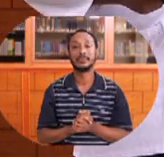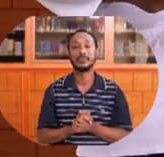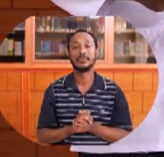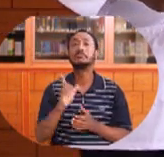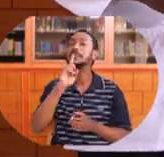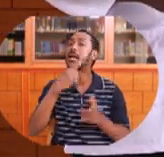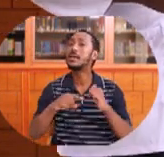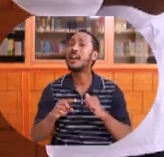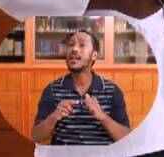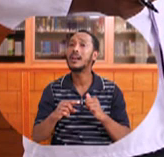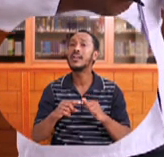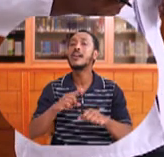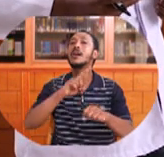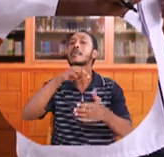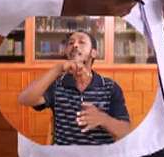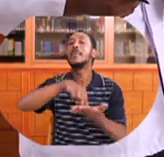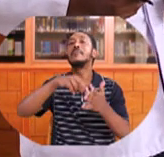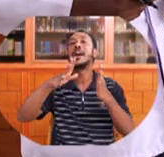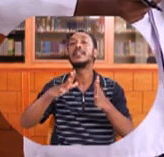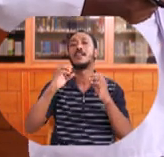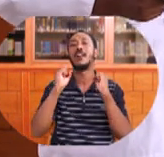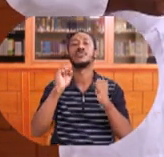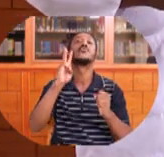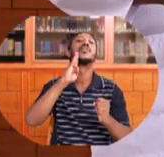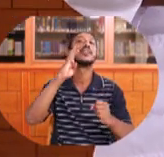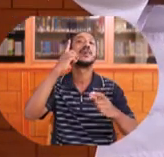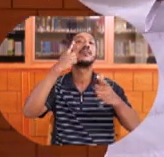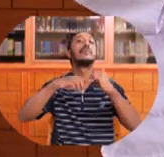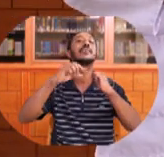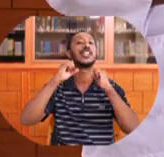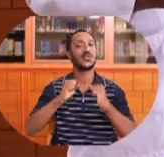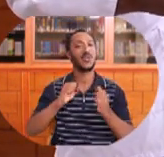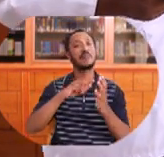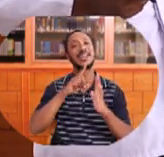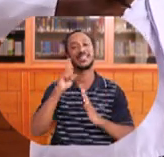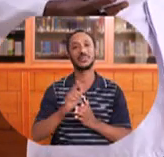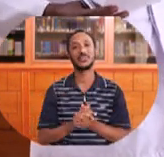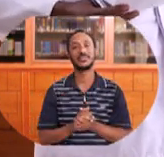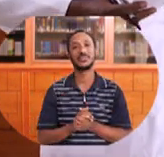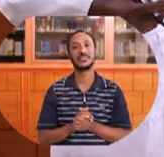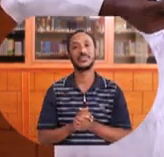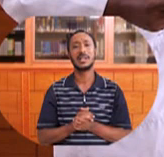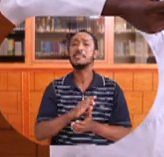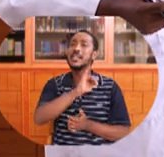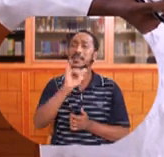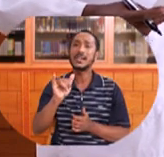make the permanent hardness of water. Okay, like that of temporary hard